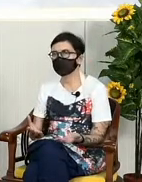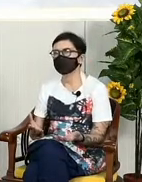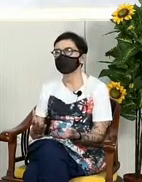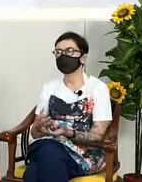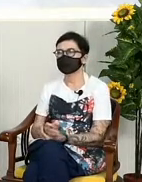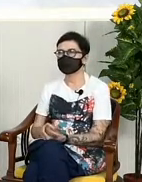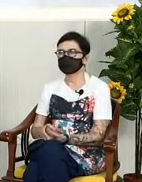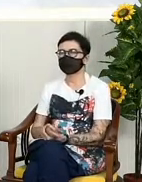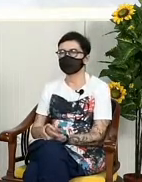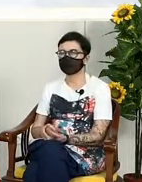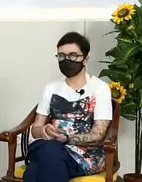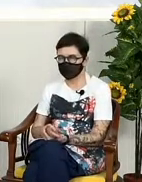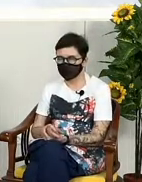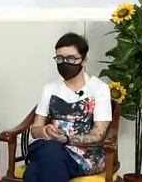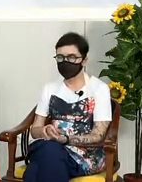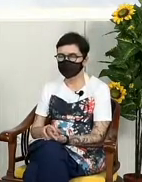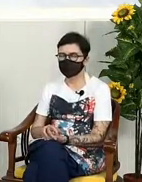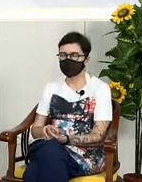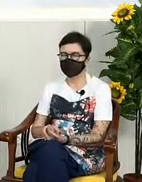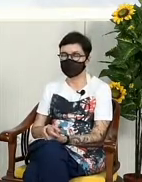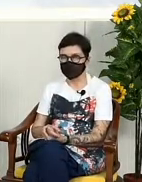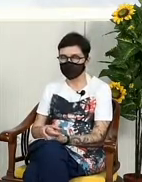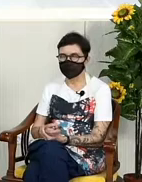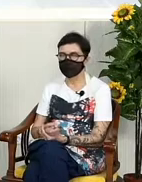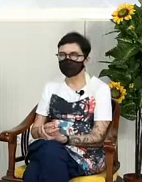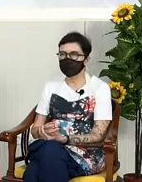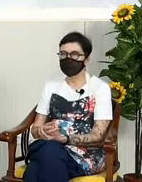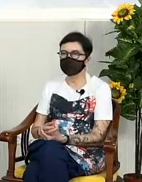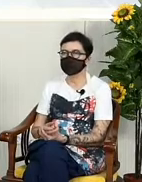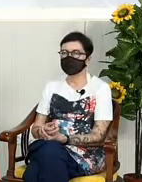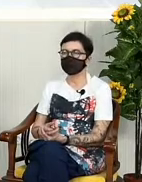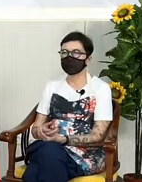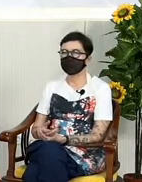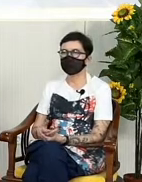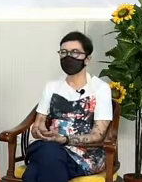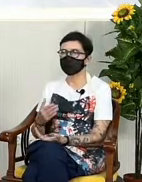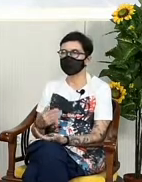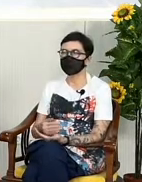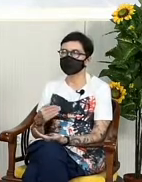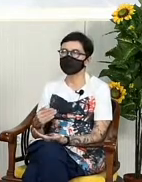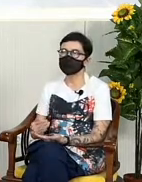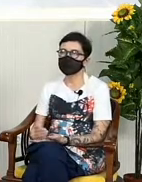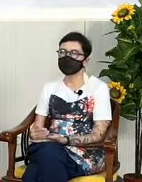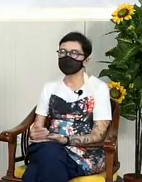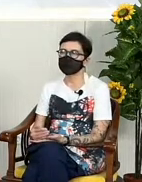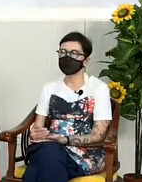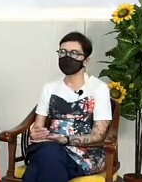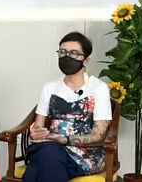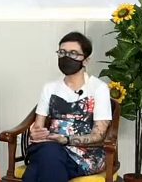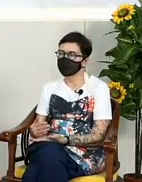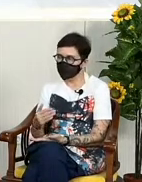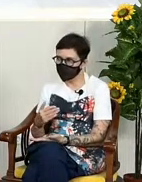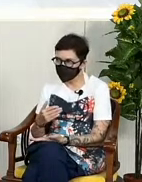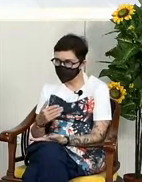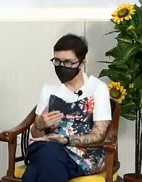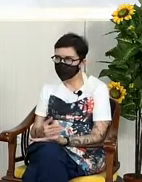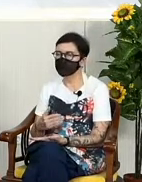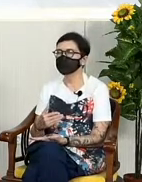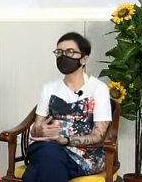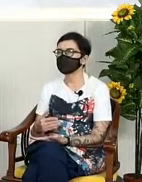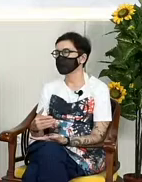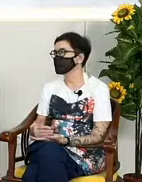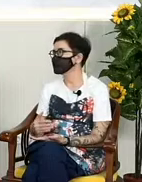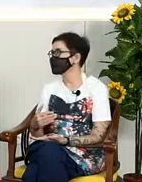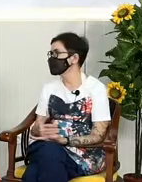the knowledge that I learned in India is basically when you eat, it